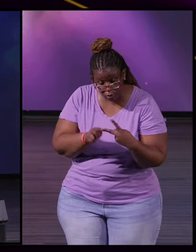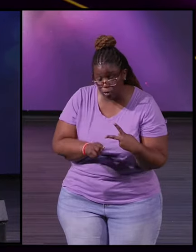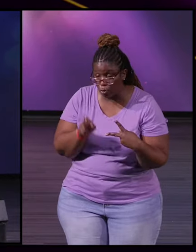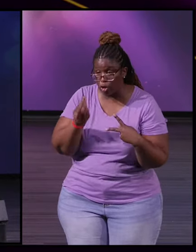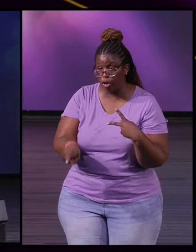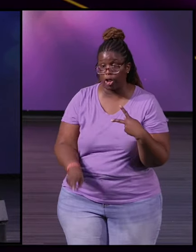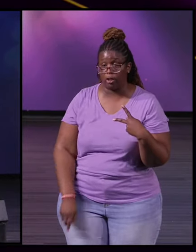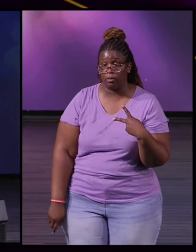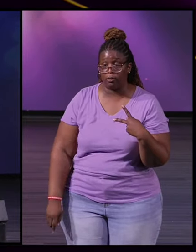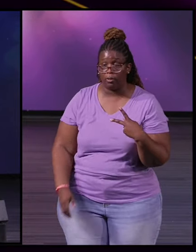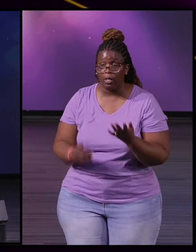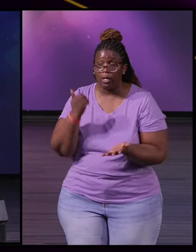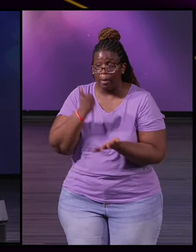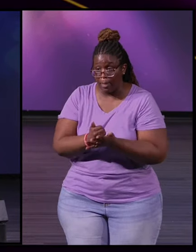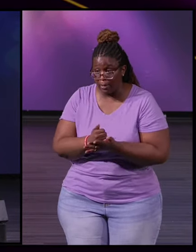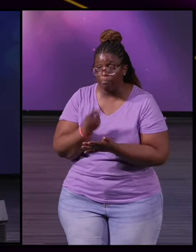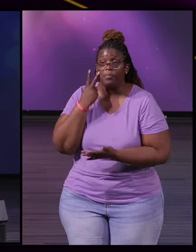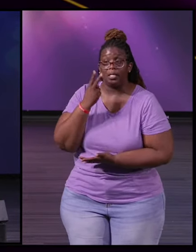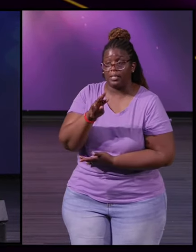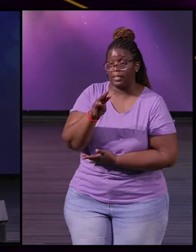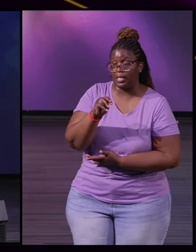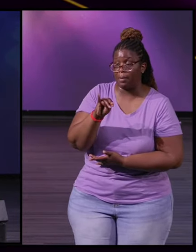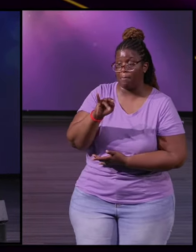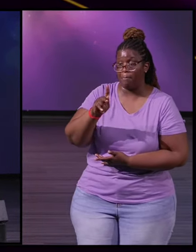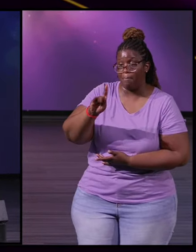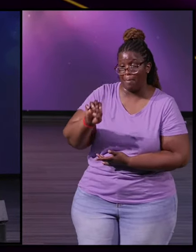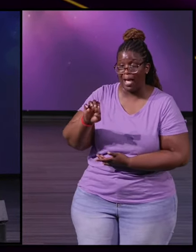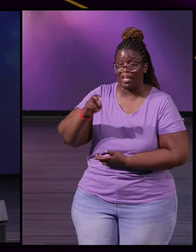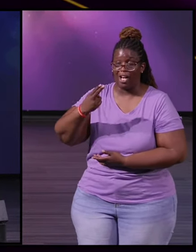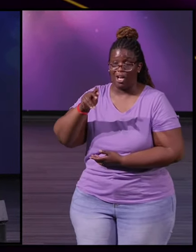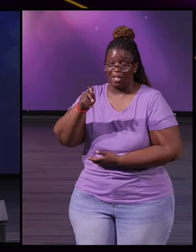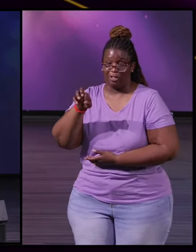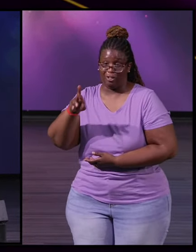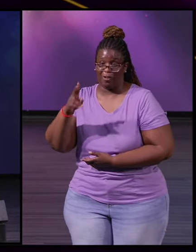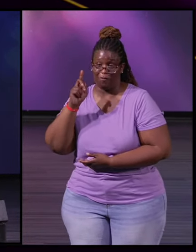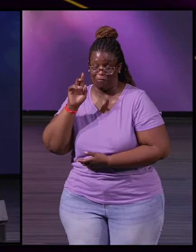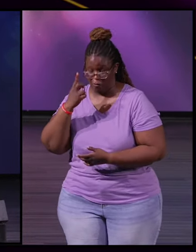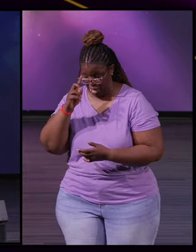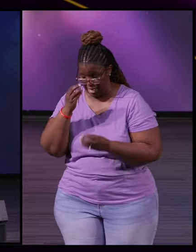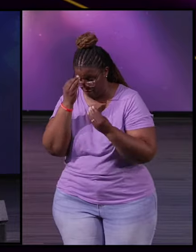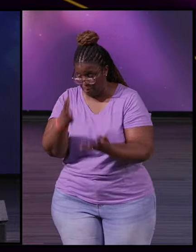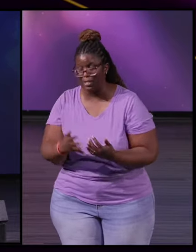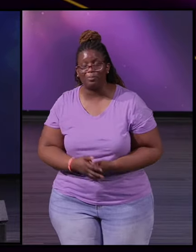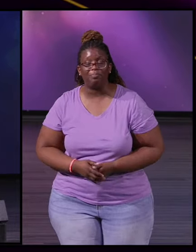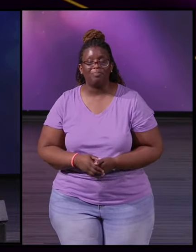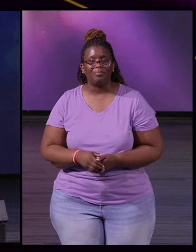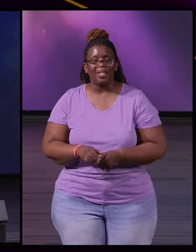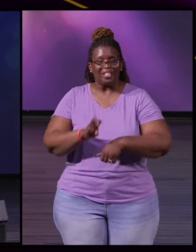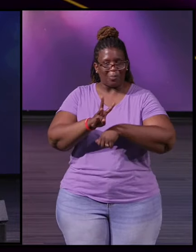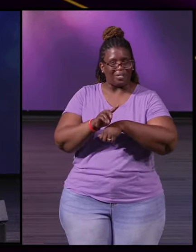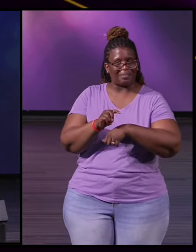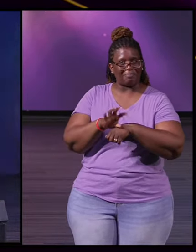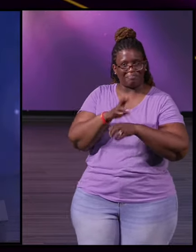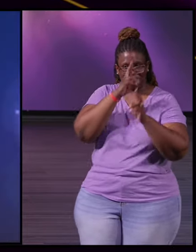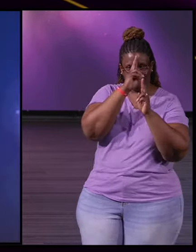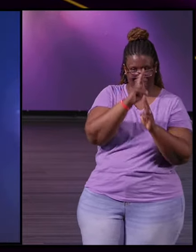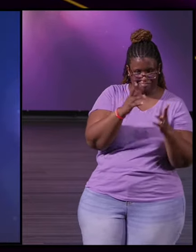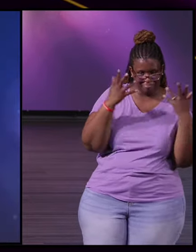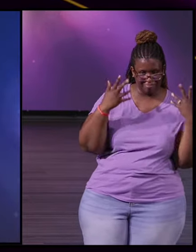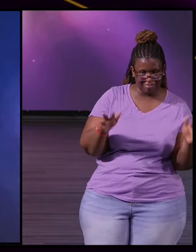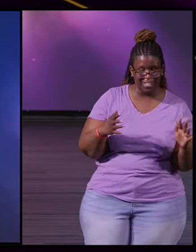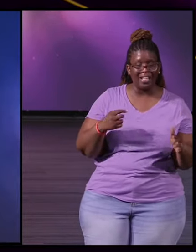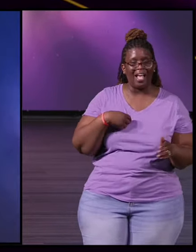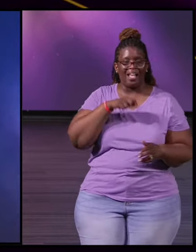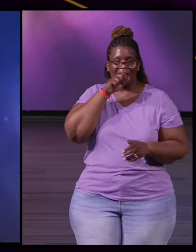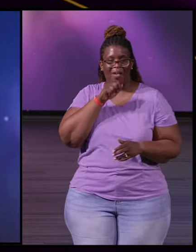Amen. See Mike Hunter for more information. All right. Now, after Word Time Honors, we realized that we do love to party here at Word Tabernacle Church, but I found out